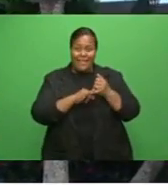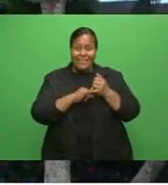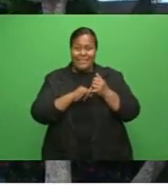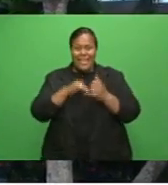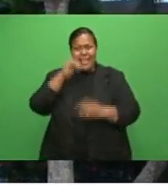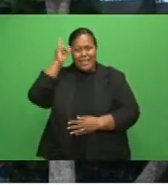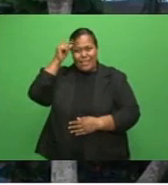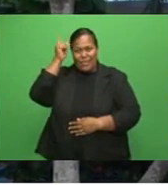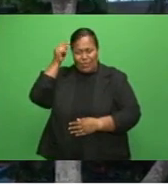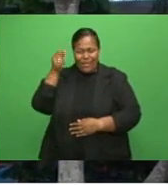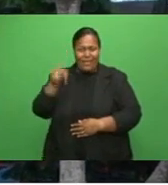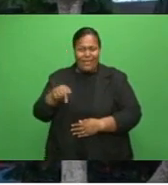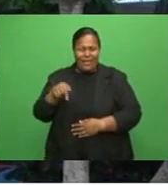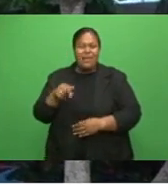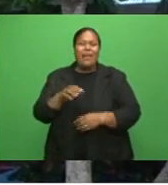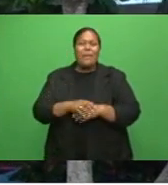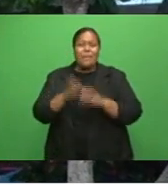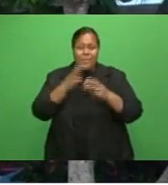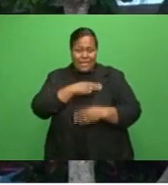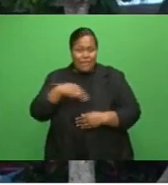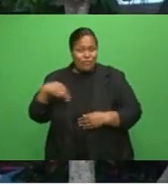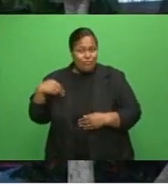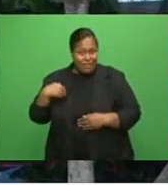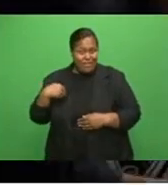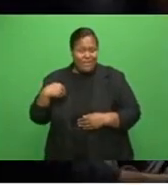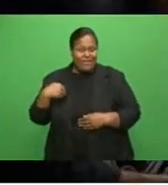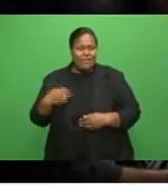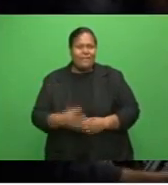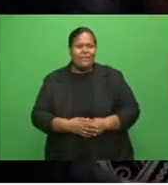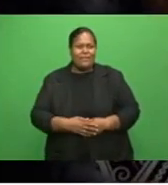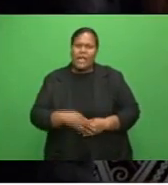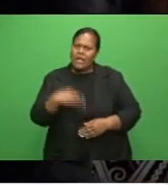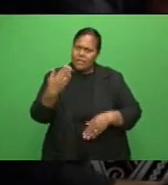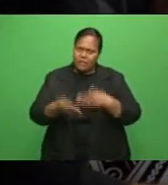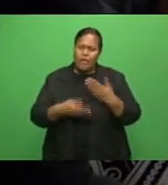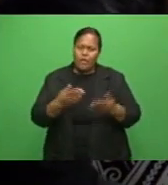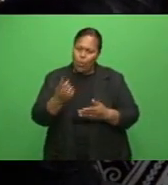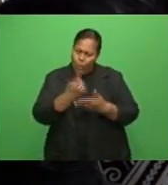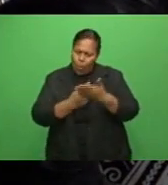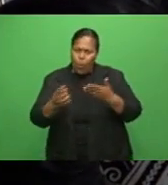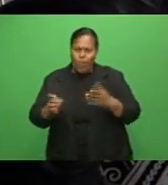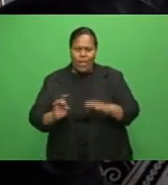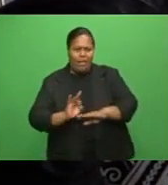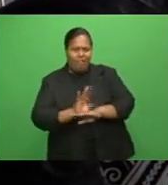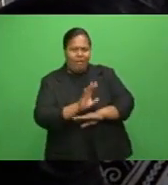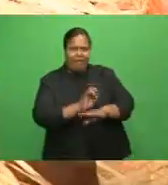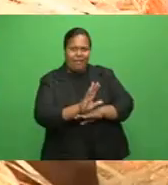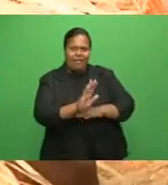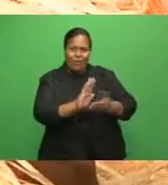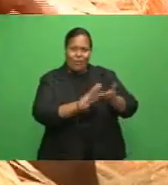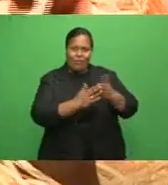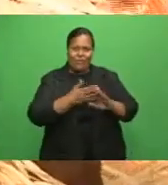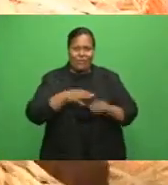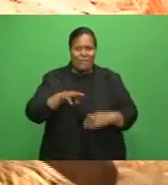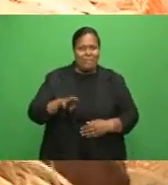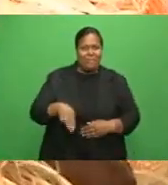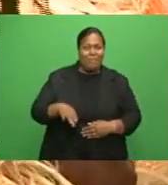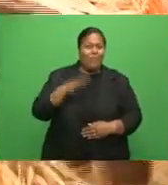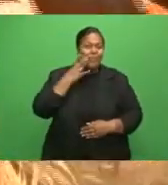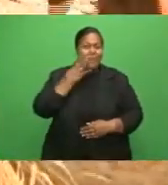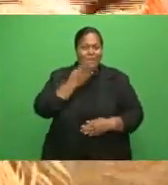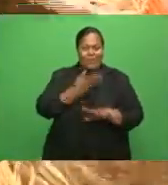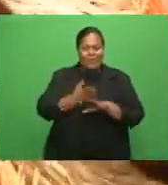KFA's ministry, Meleti Mbainamarama, maintains they will only give advice and guide community members when a new chief